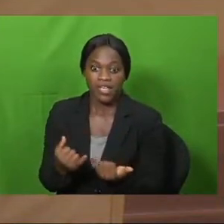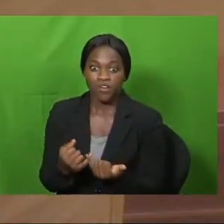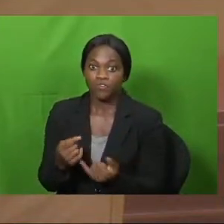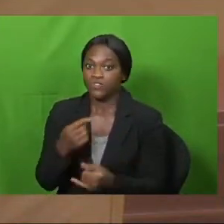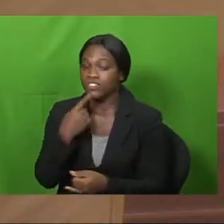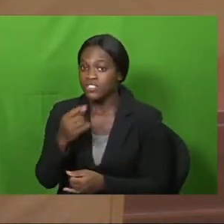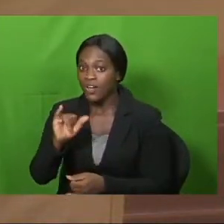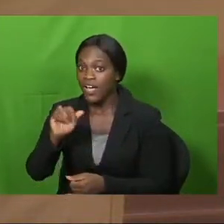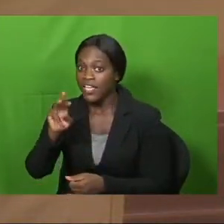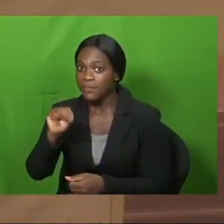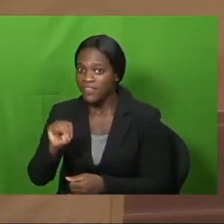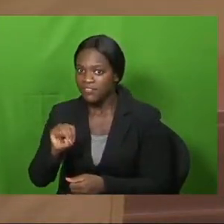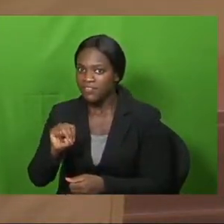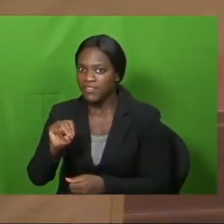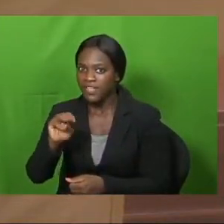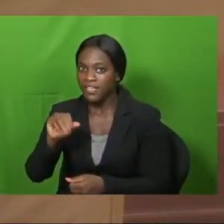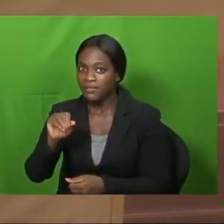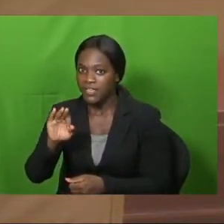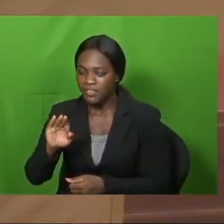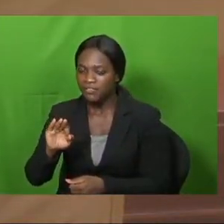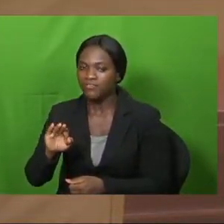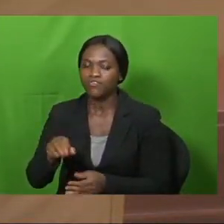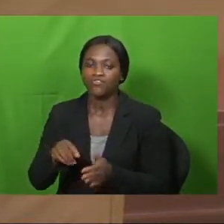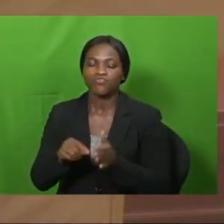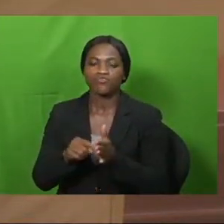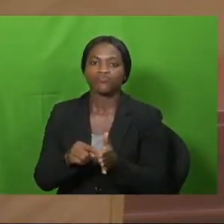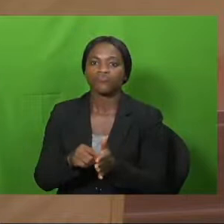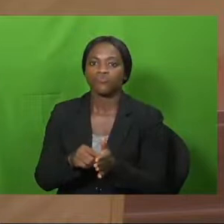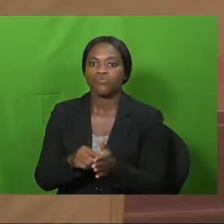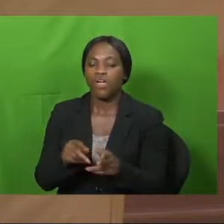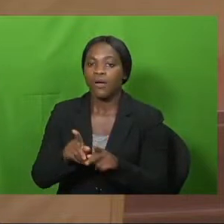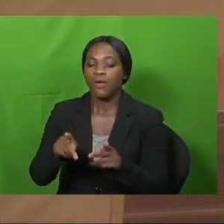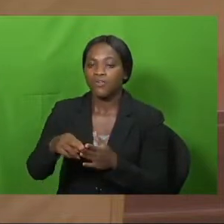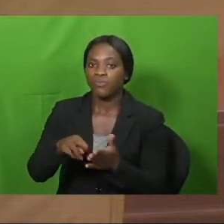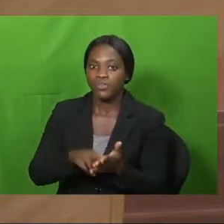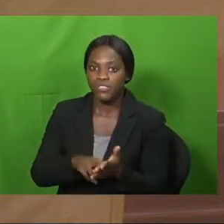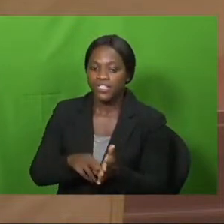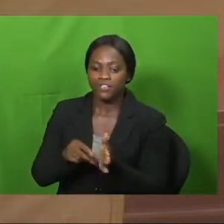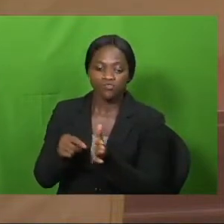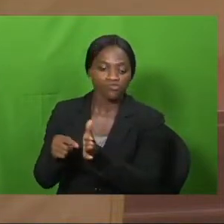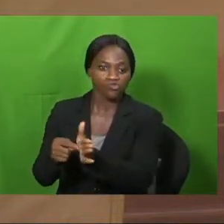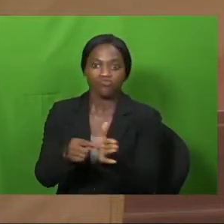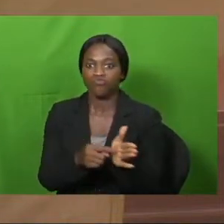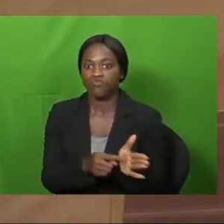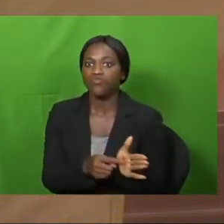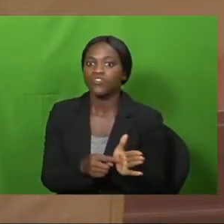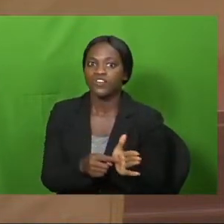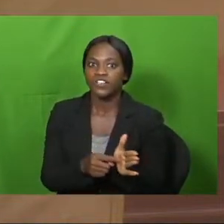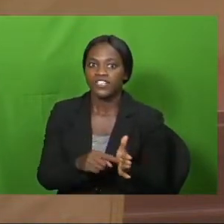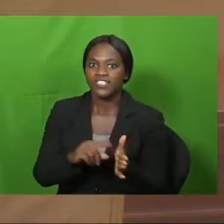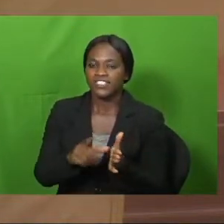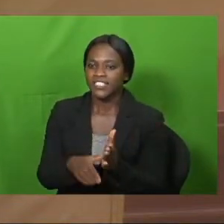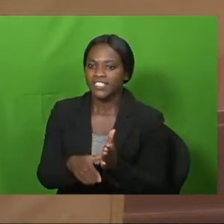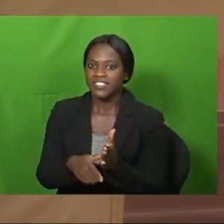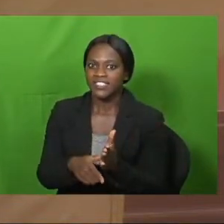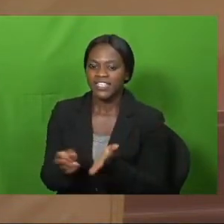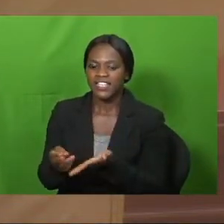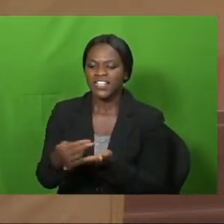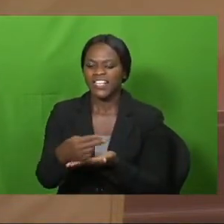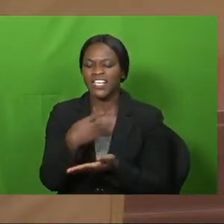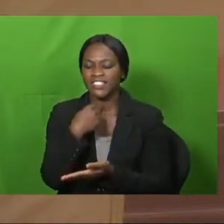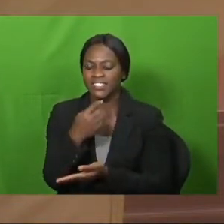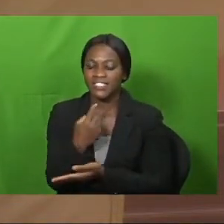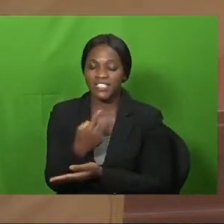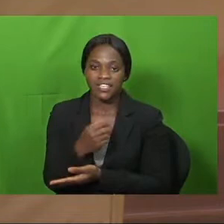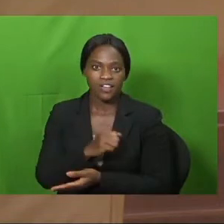the COVID report, and indeed it is published, you then turn around after bashing from the public to say that the Auditor General shouldn't